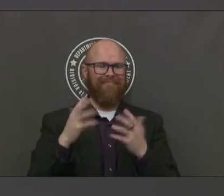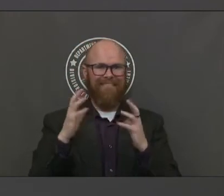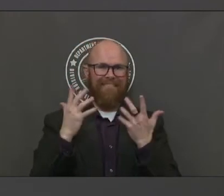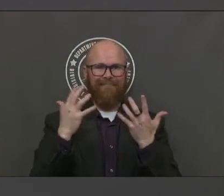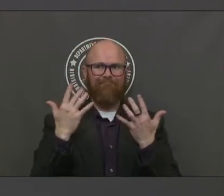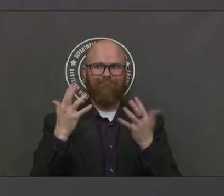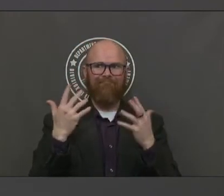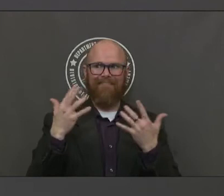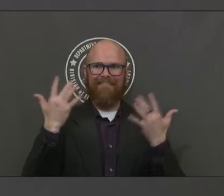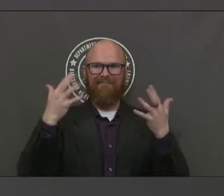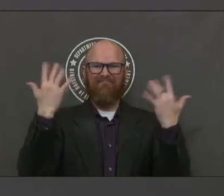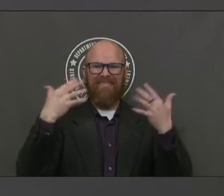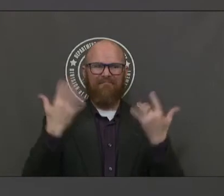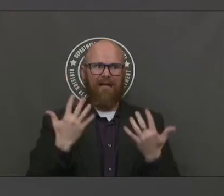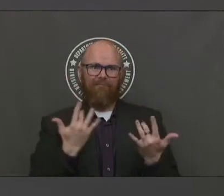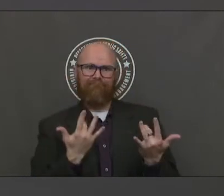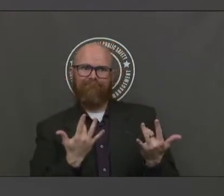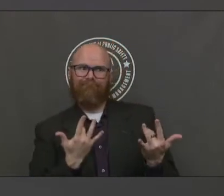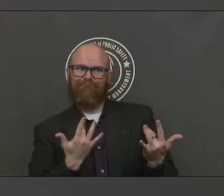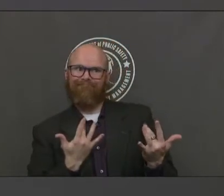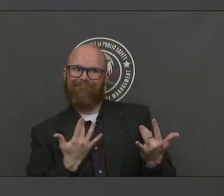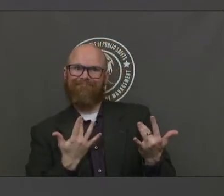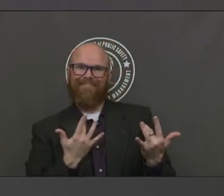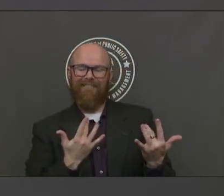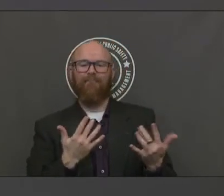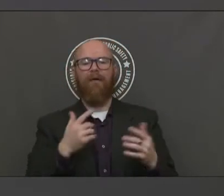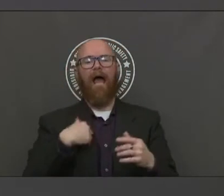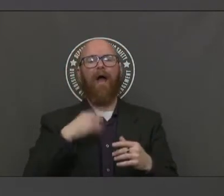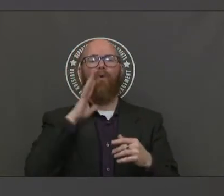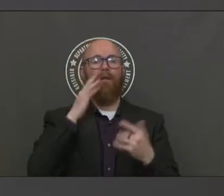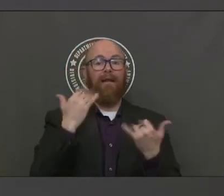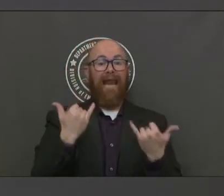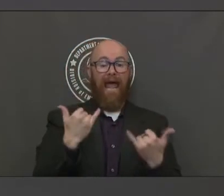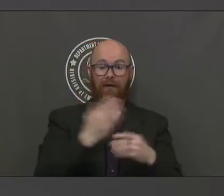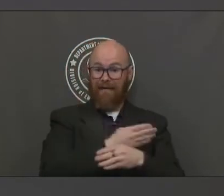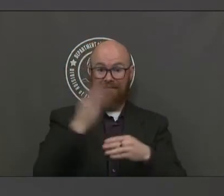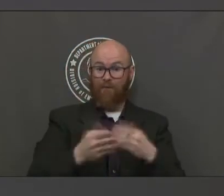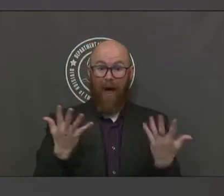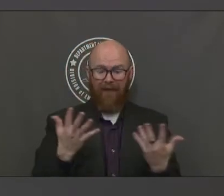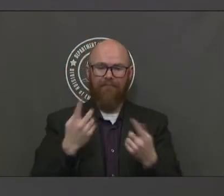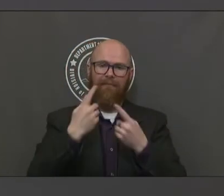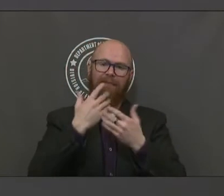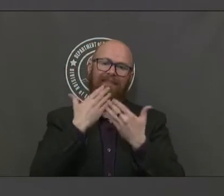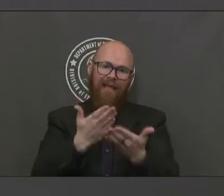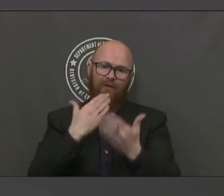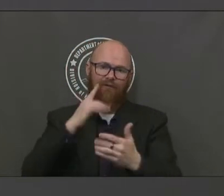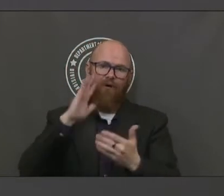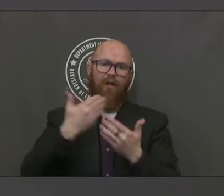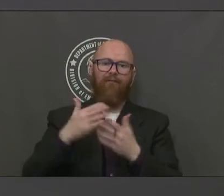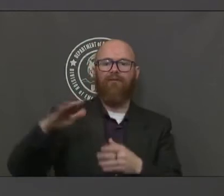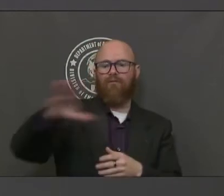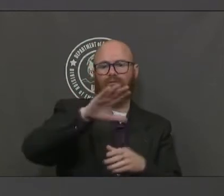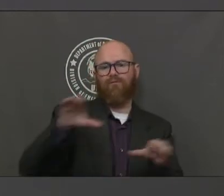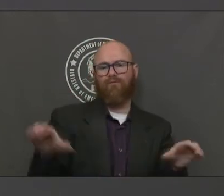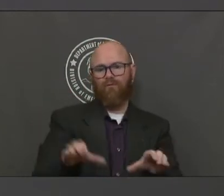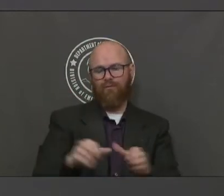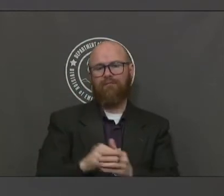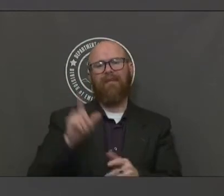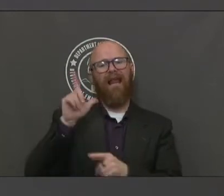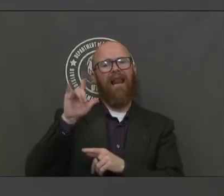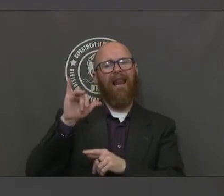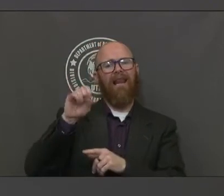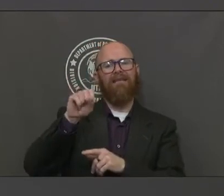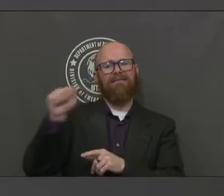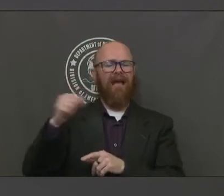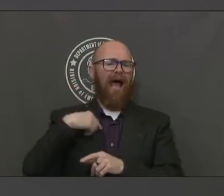And but I just maybe I could end here by thanking all of you for what you're doing. Lisa, I hope you took that as